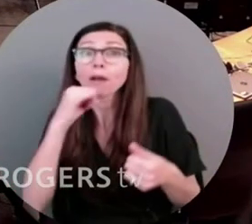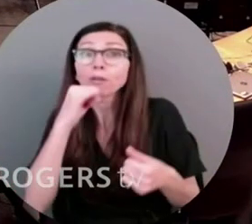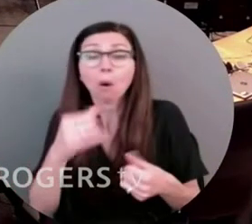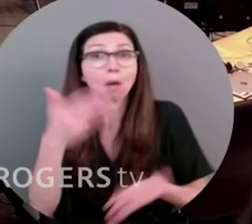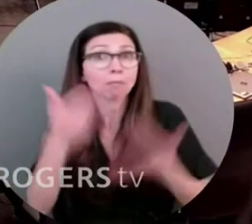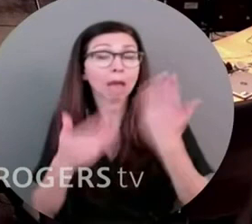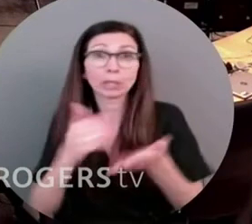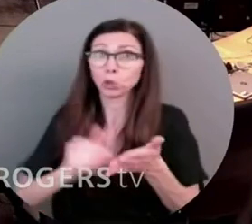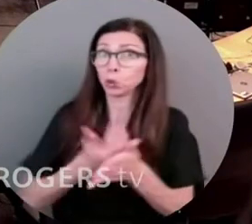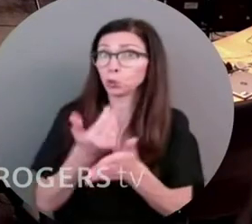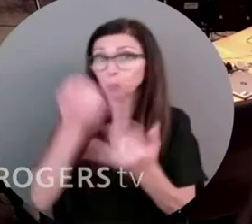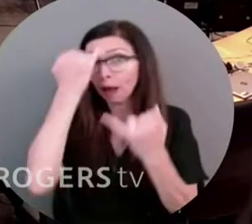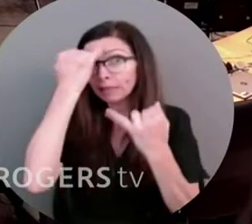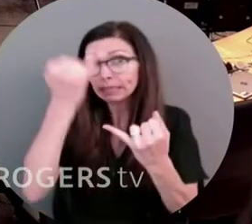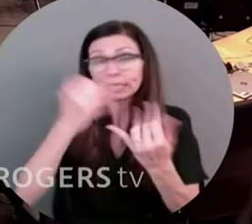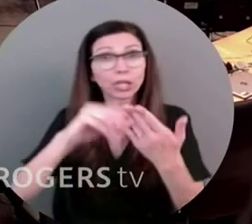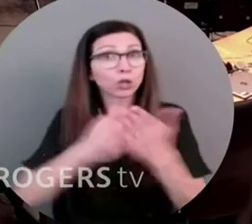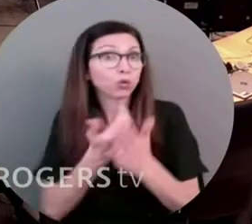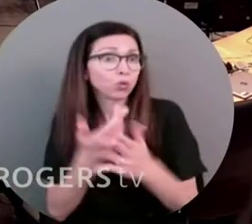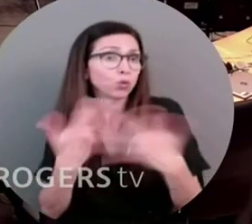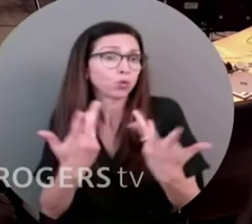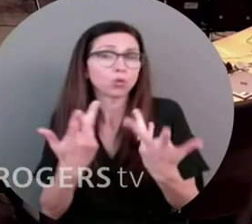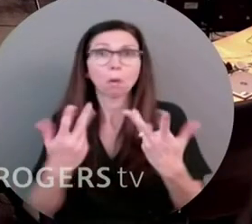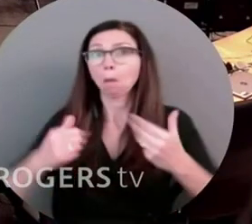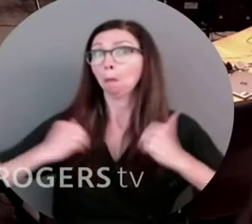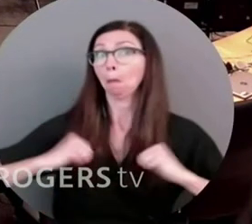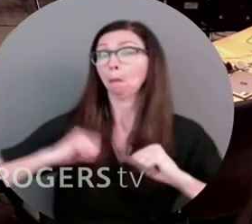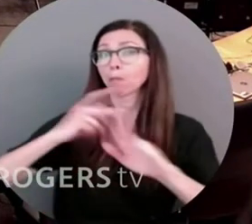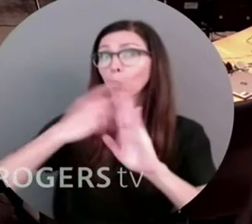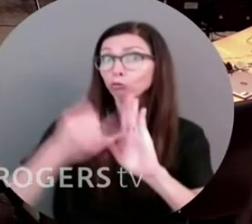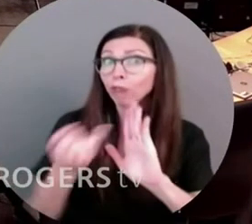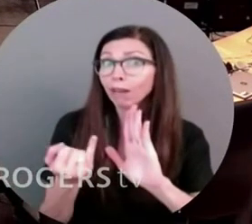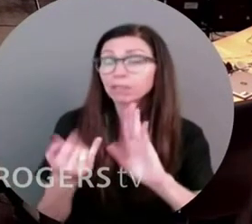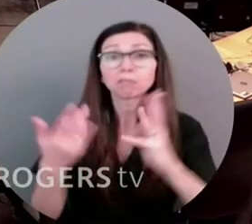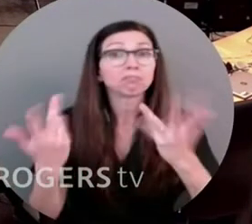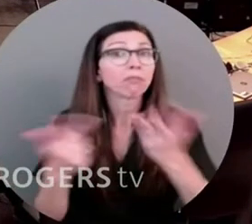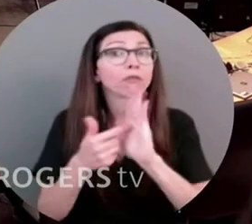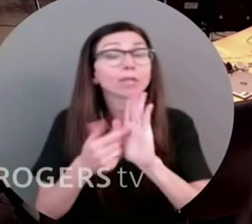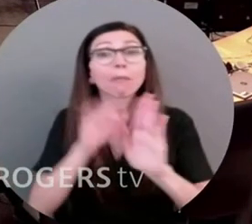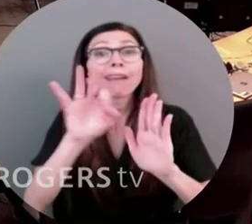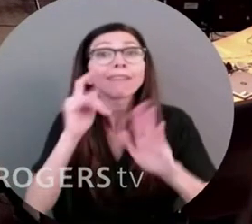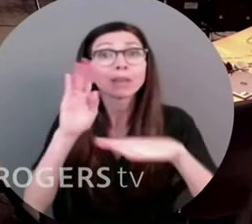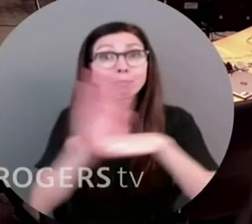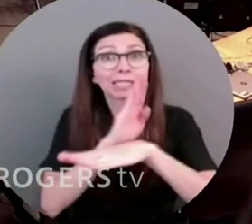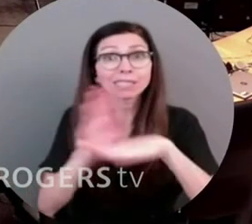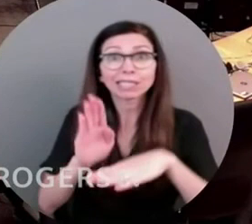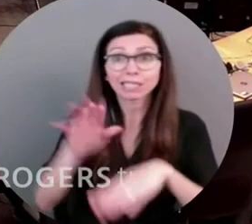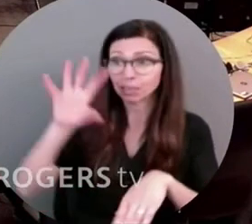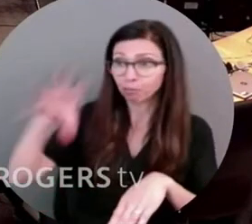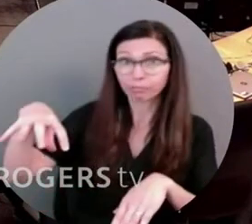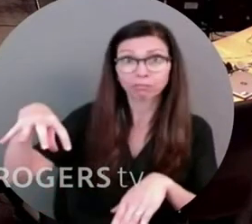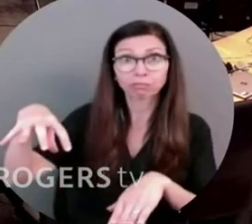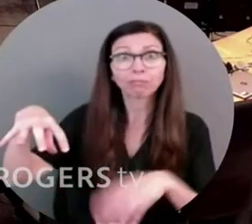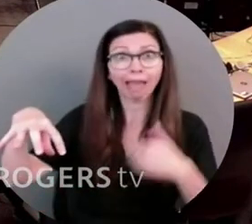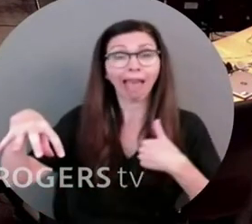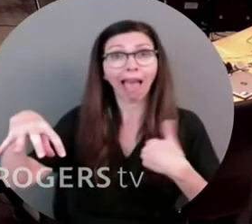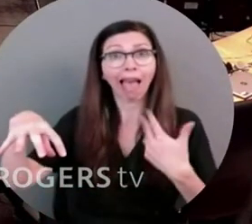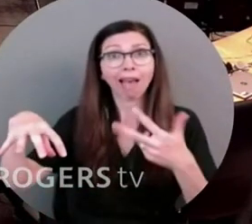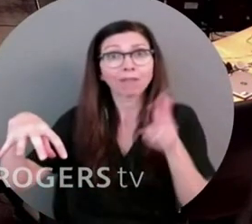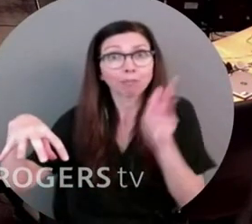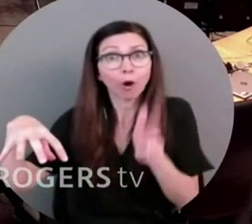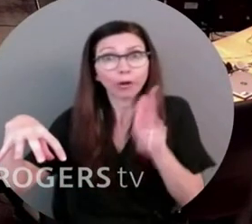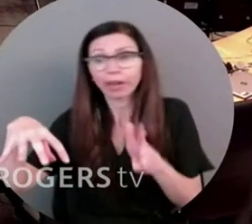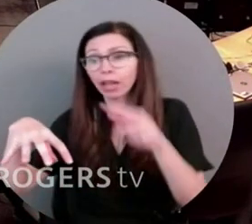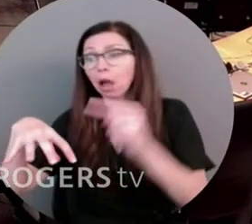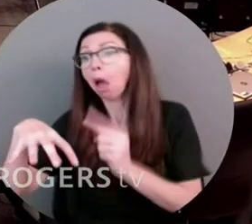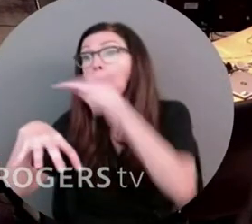use and do much more of it. Several businesses have, like you go down the Bank Street corridor, they have parking lots to the side of their buildings that they might be